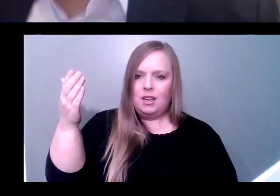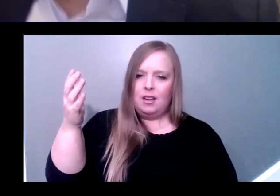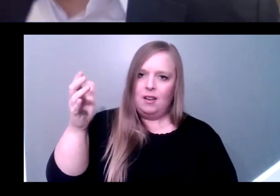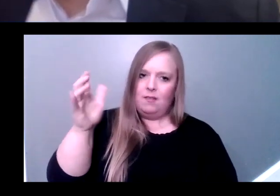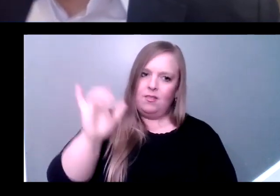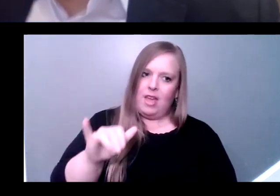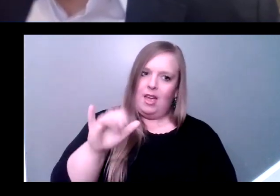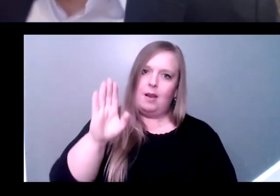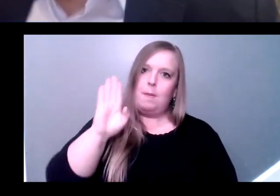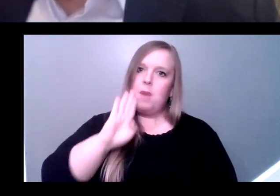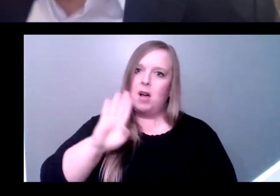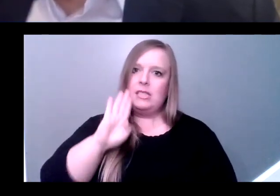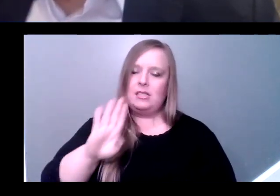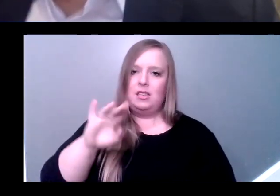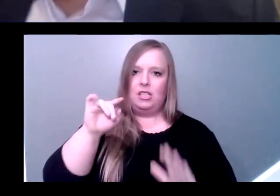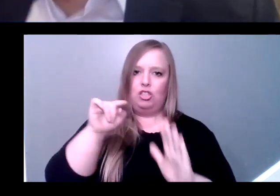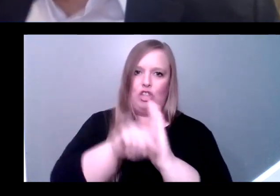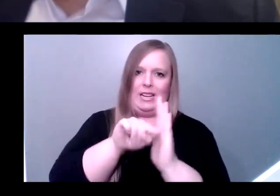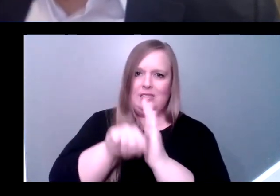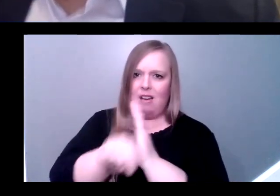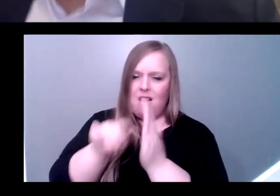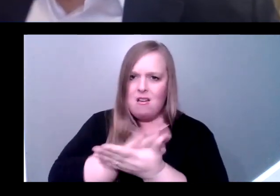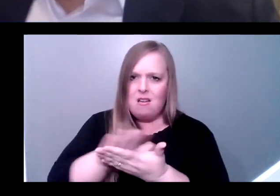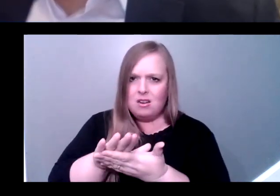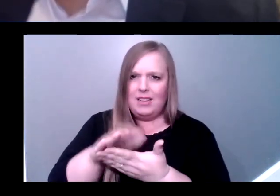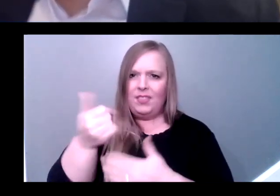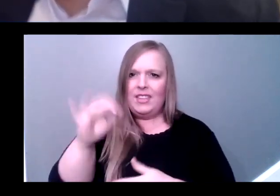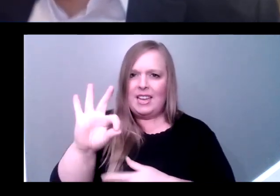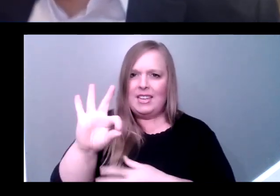war. Okay. And in fact, that anniversary is coming up in the next few days.